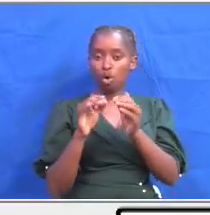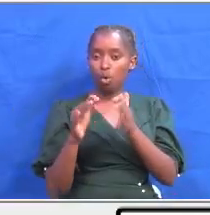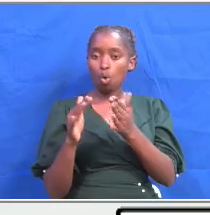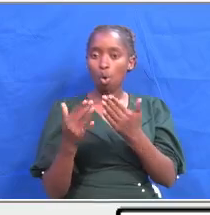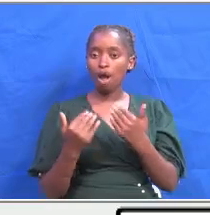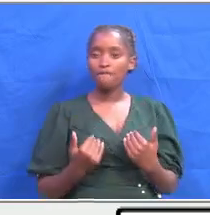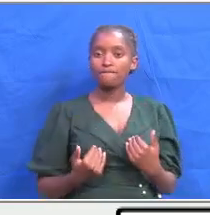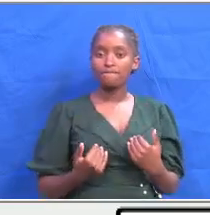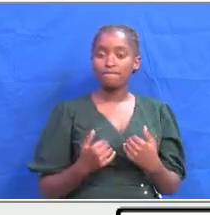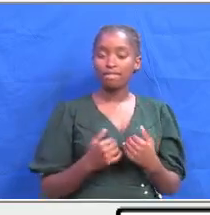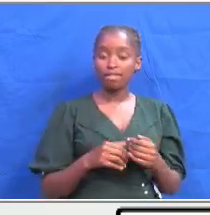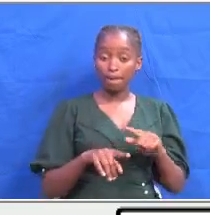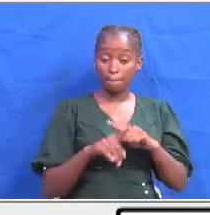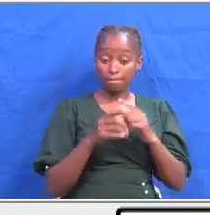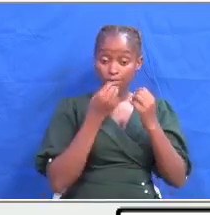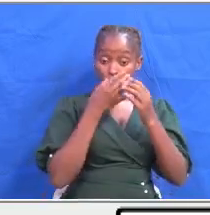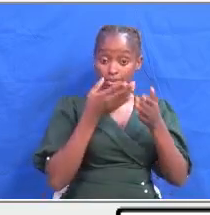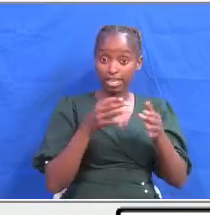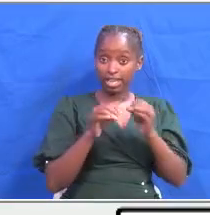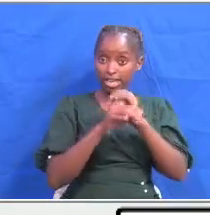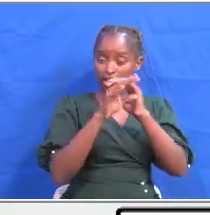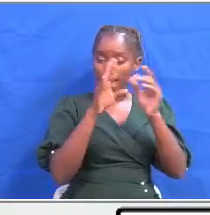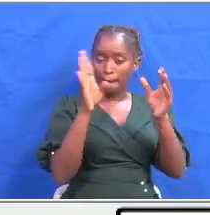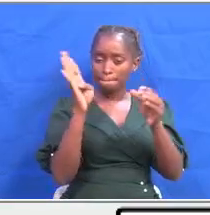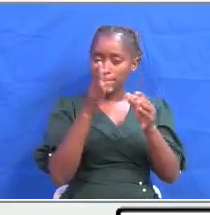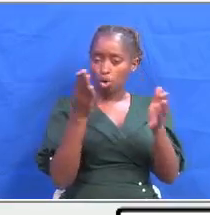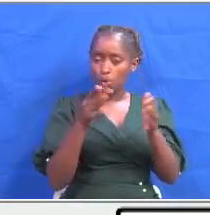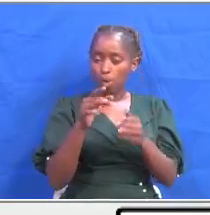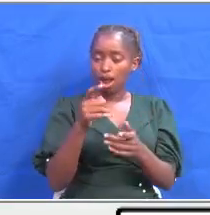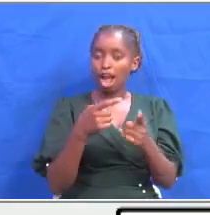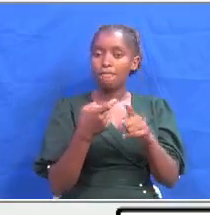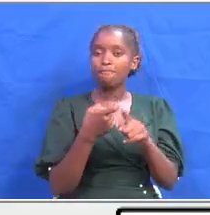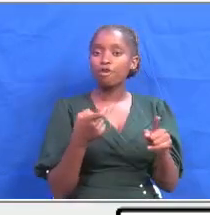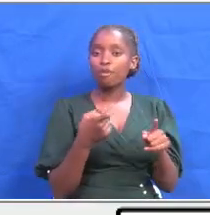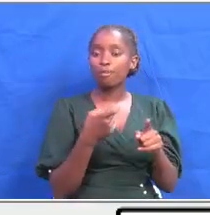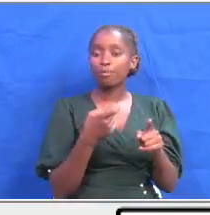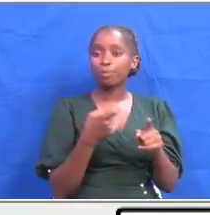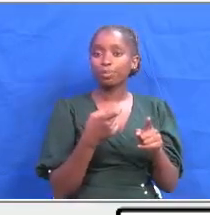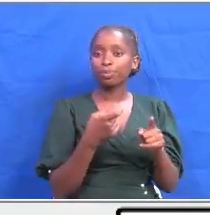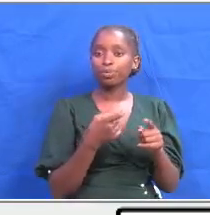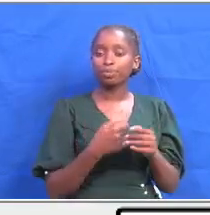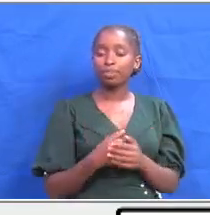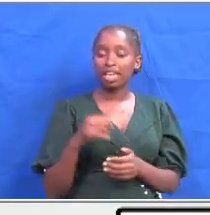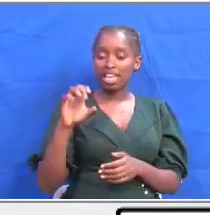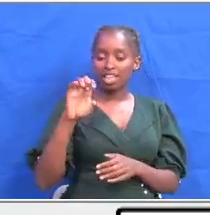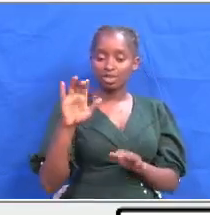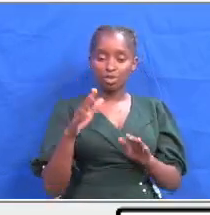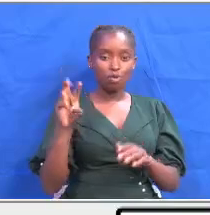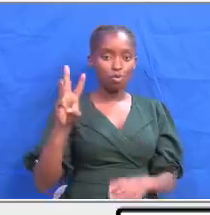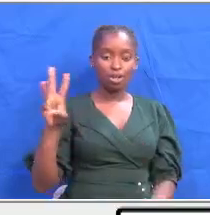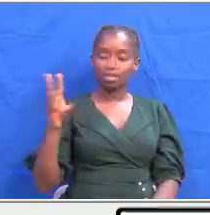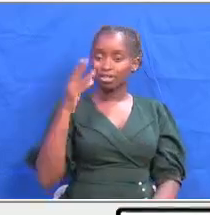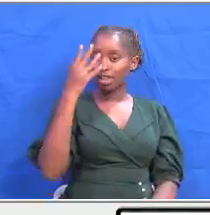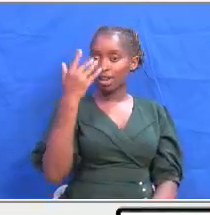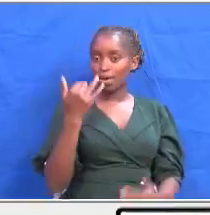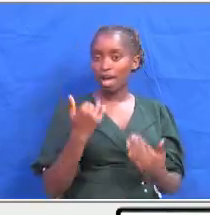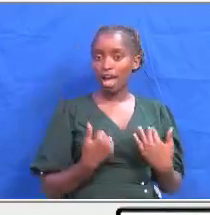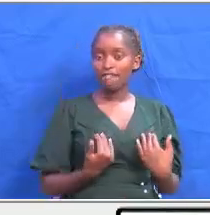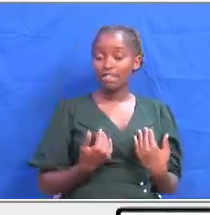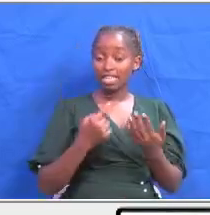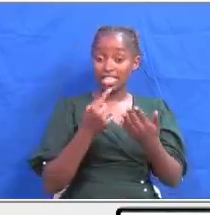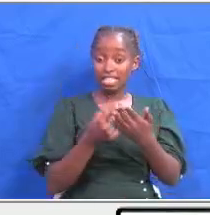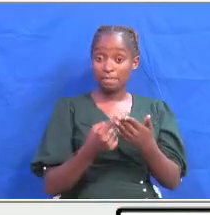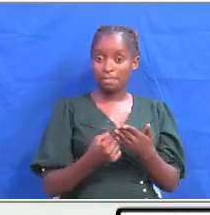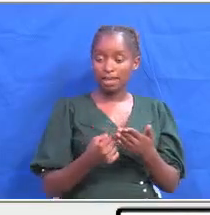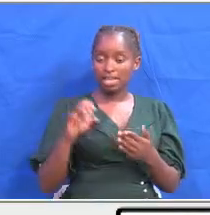said very clearly here that take it back to central. When you say central, do you mean Mount Kenya? Because Mount you have east-west. So there's a debate of east-west, there's a